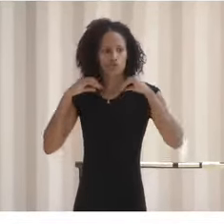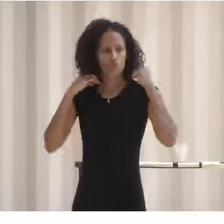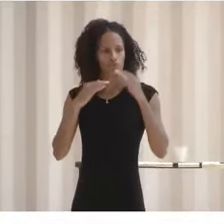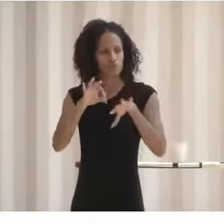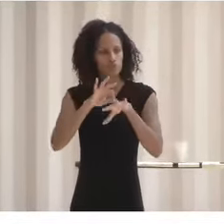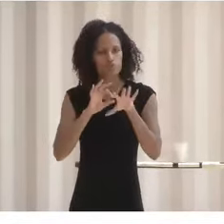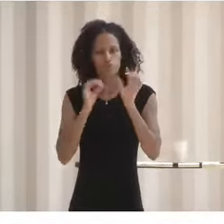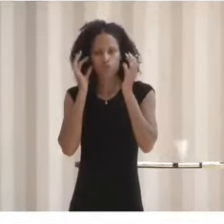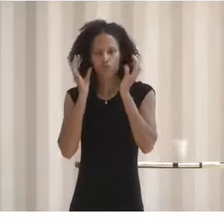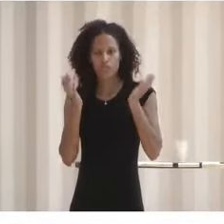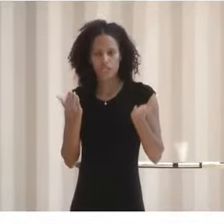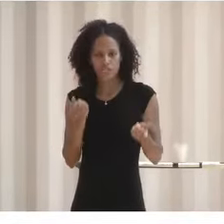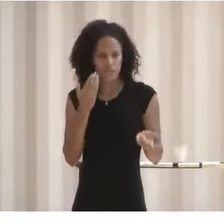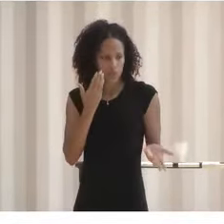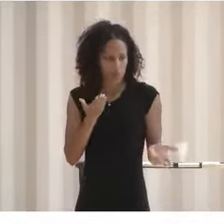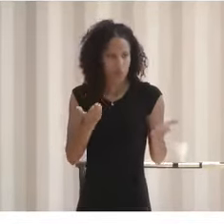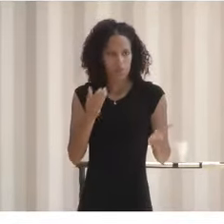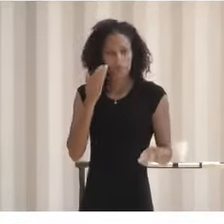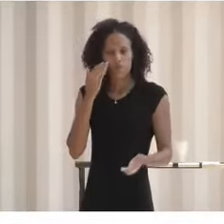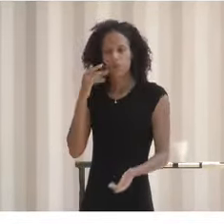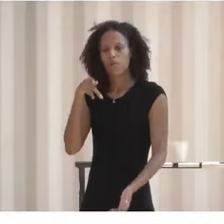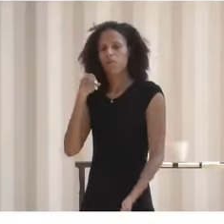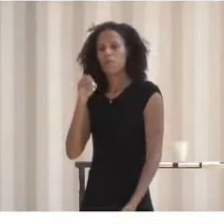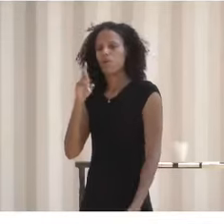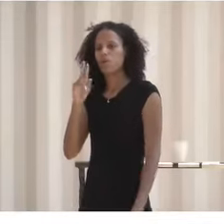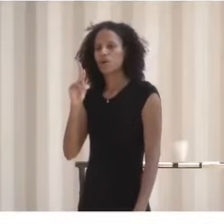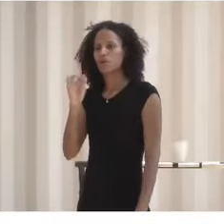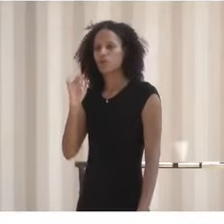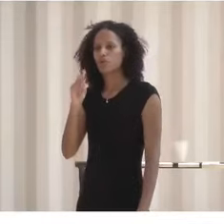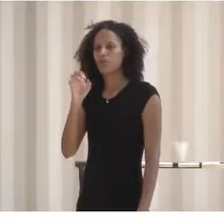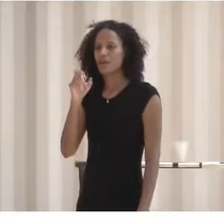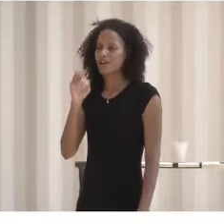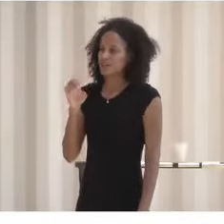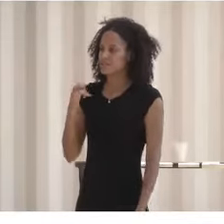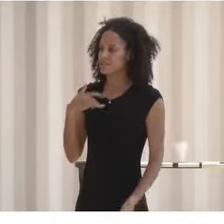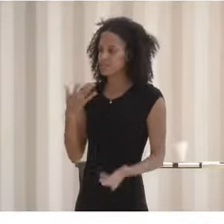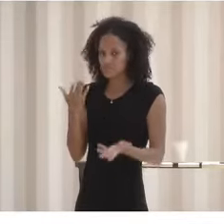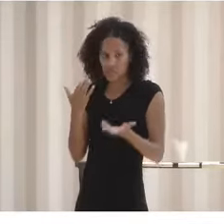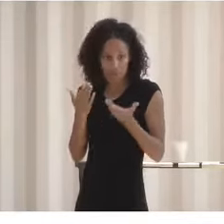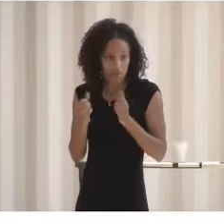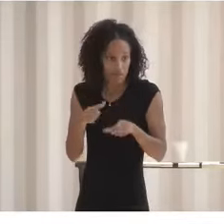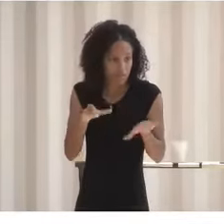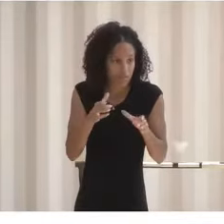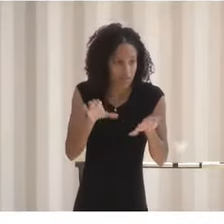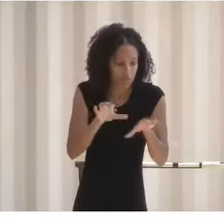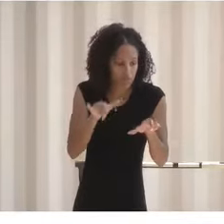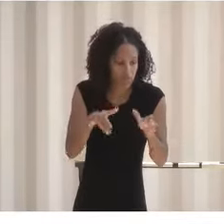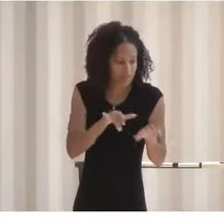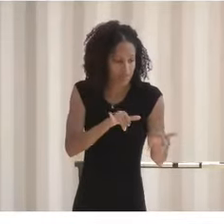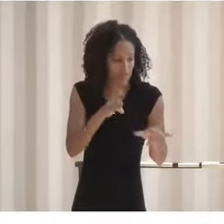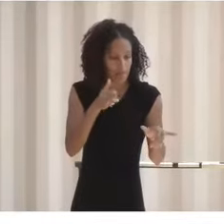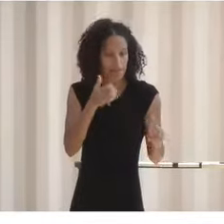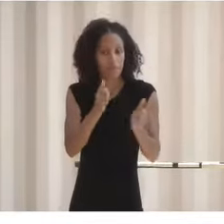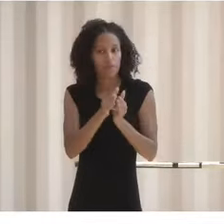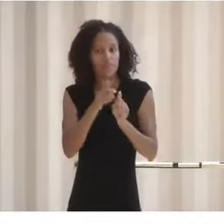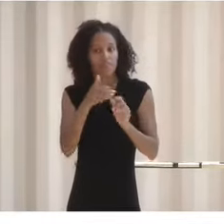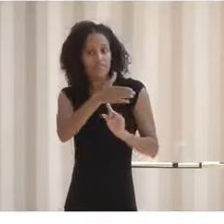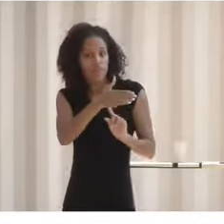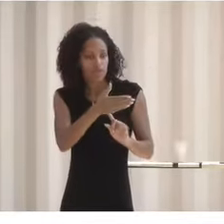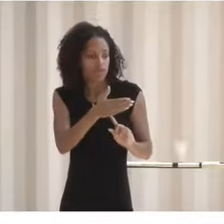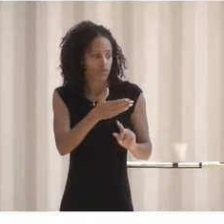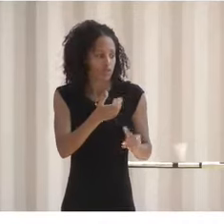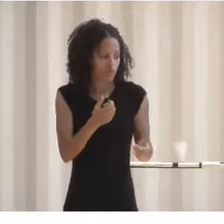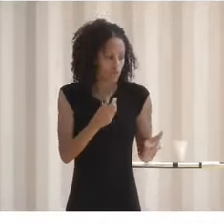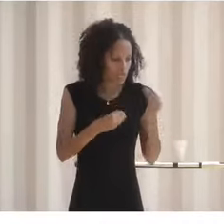also handicrafts made from butterfly wings, and said, wow, could we do the same thing with lionfish? So I dried a few fins and